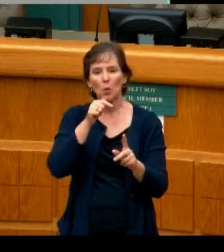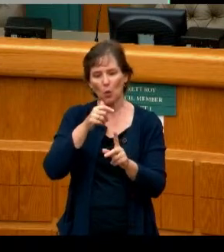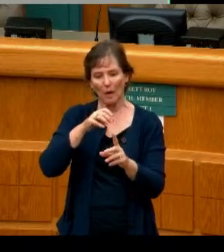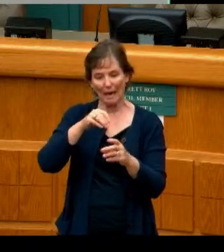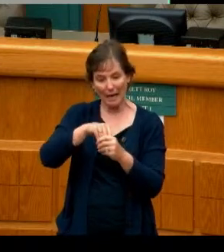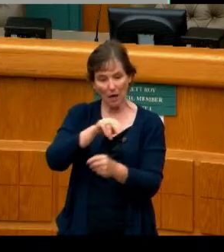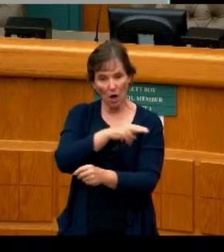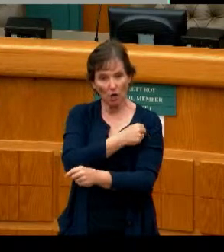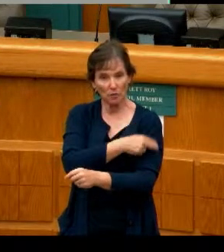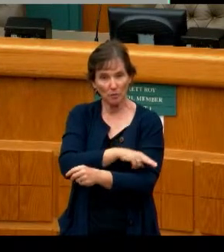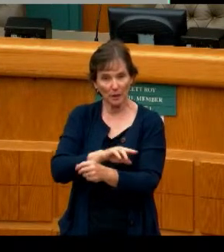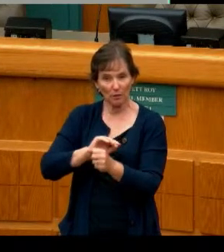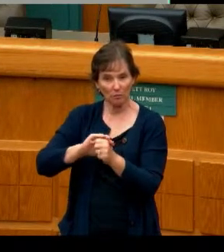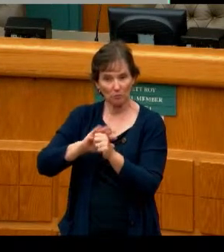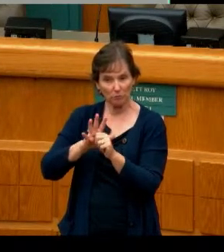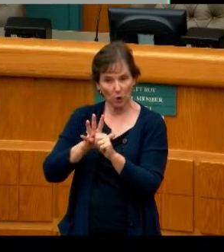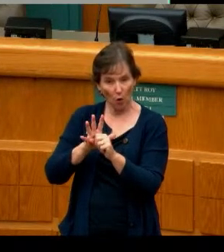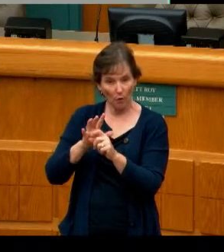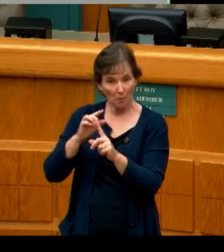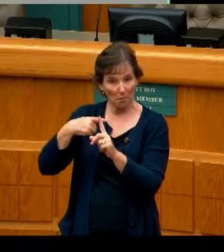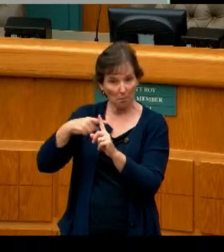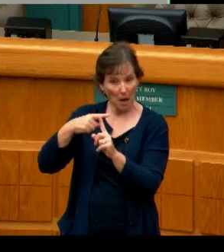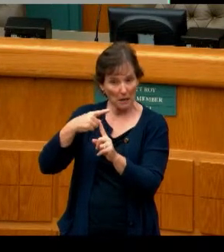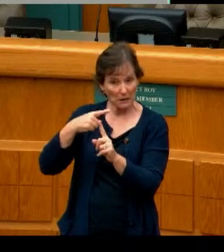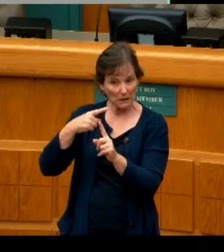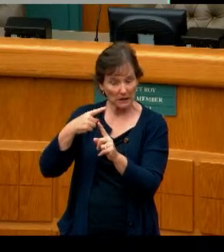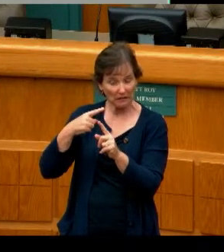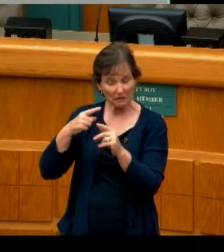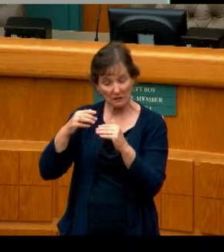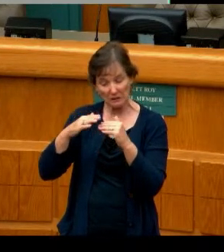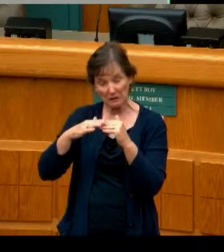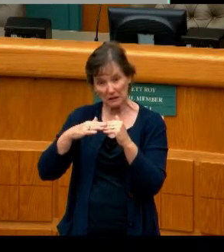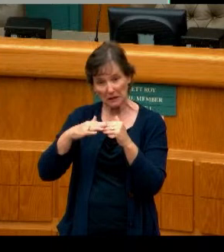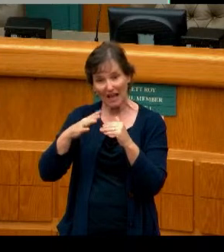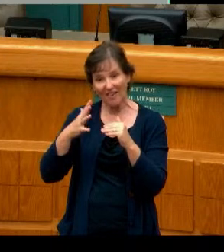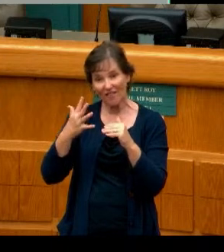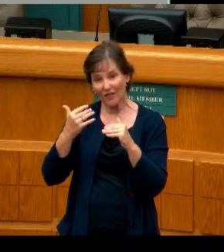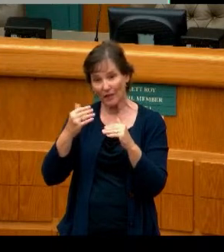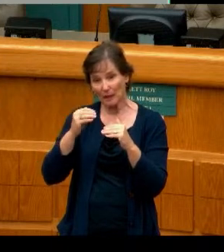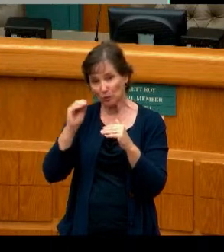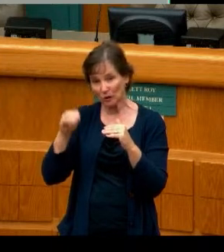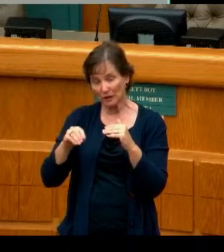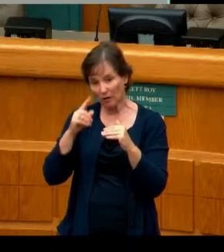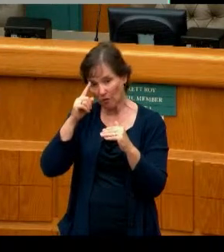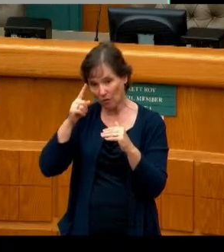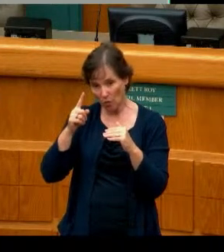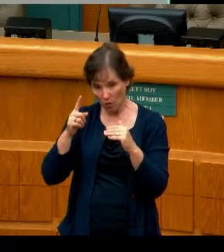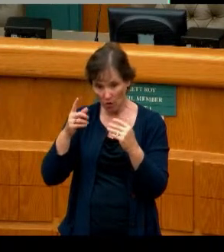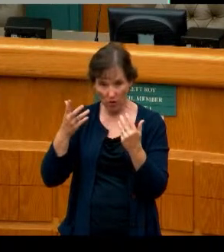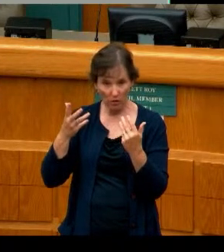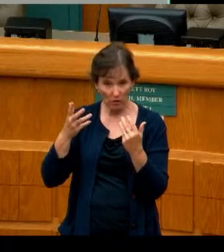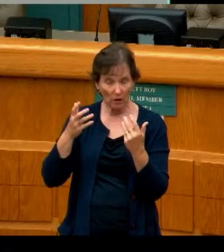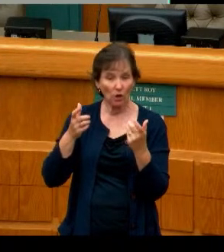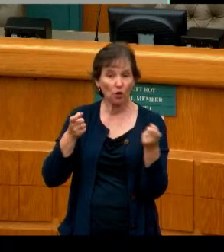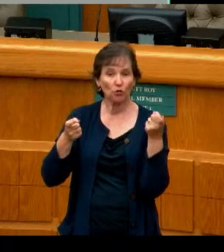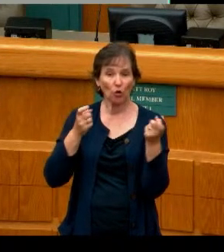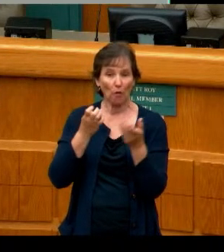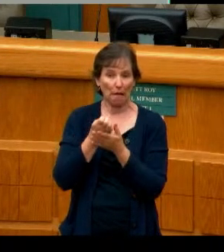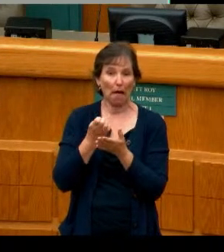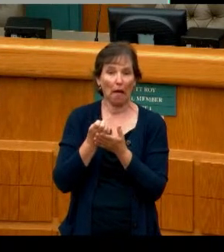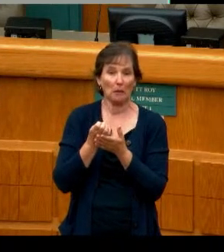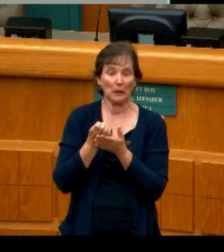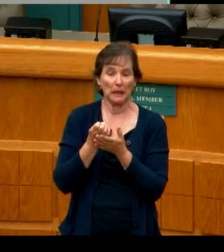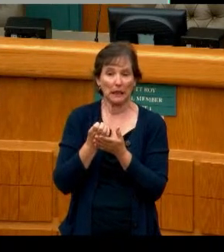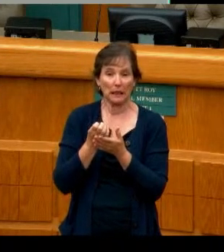the number of patients that are COVID positive that triggers the 15% threshold becomes less.